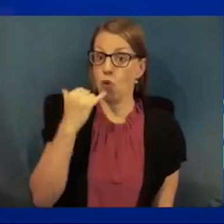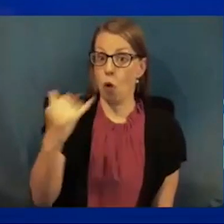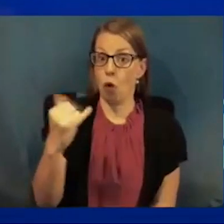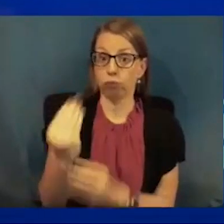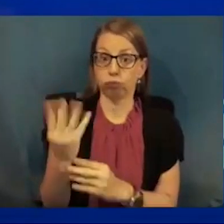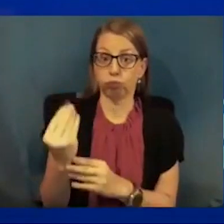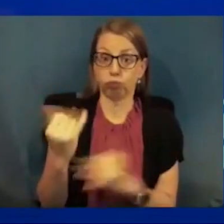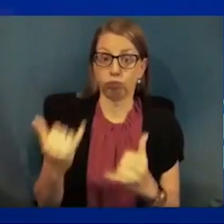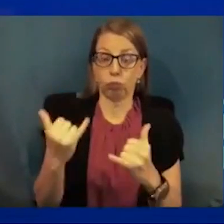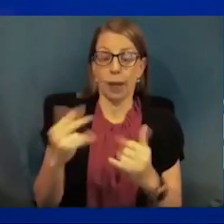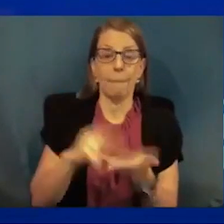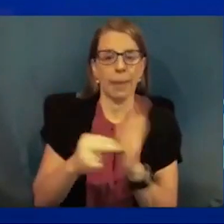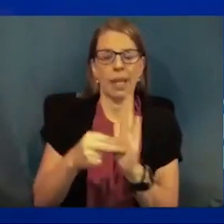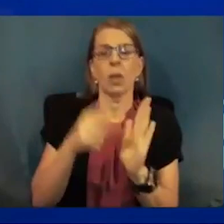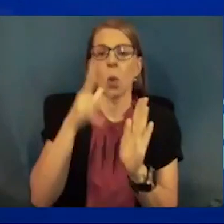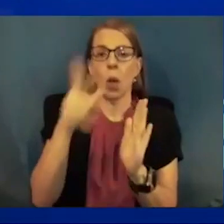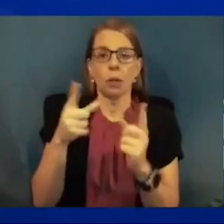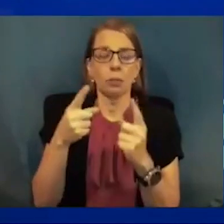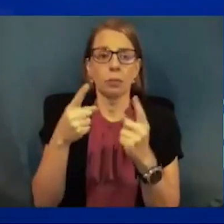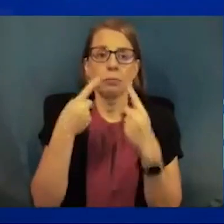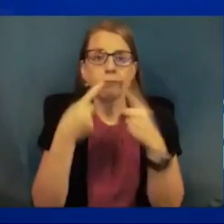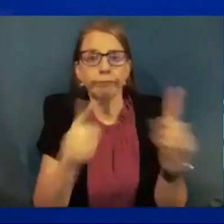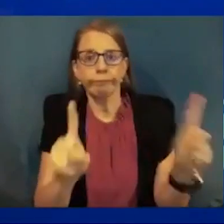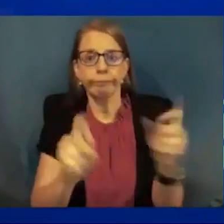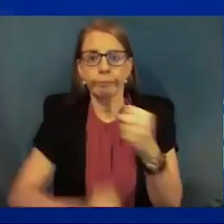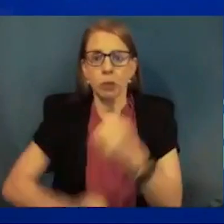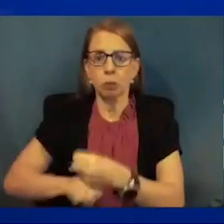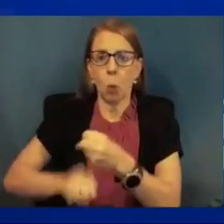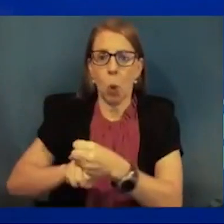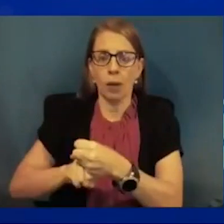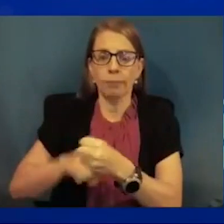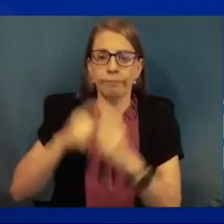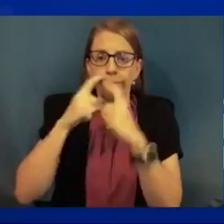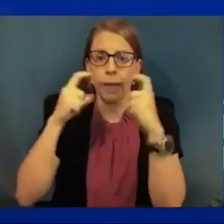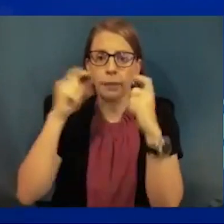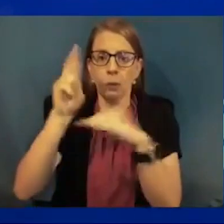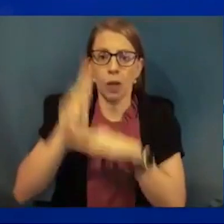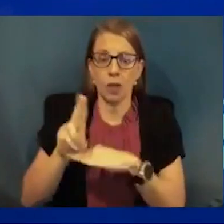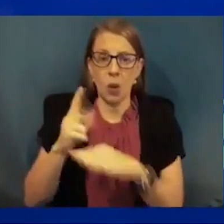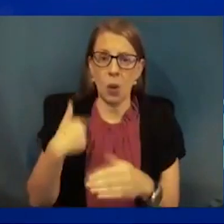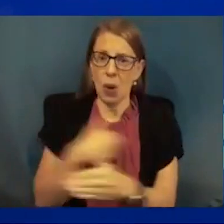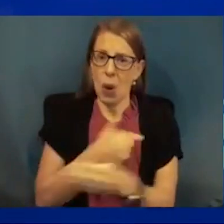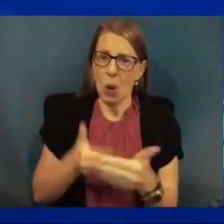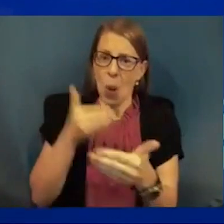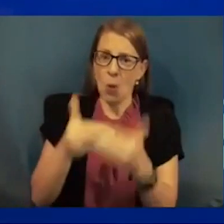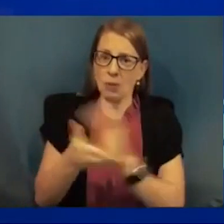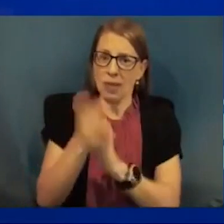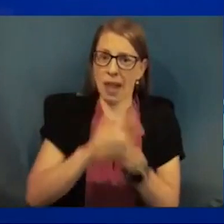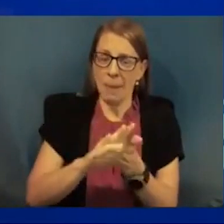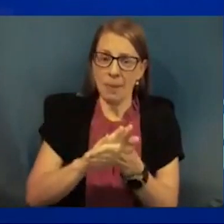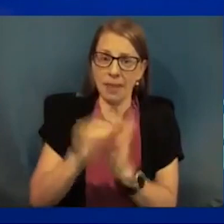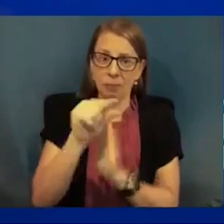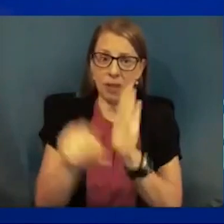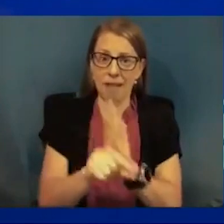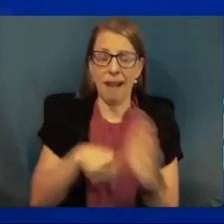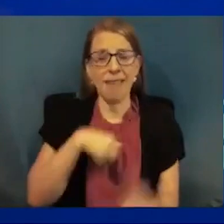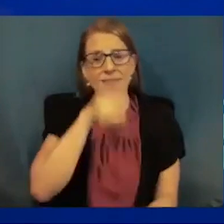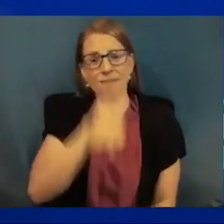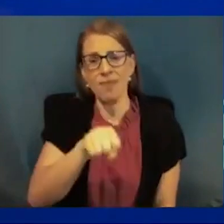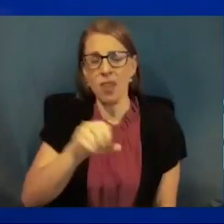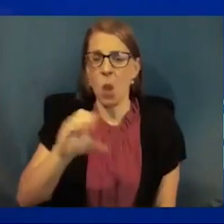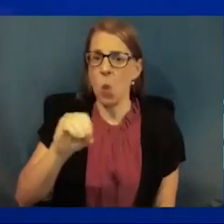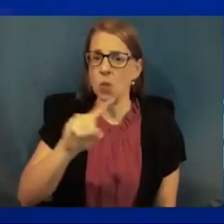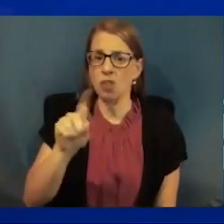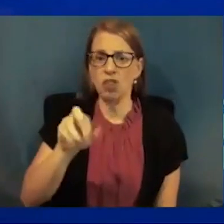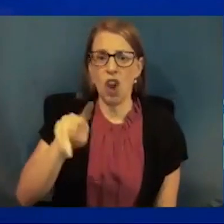variant's here. We're on the precipice of becoming Springfield, and whereas I love the Ozarks, I don't want to have